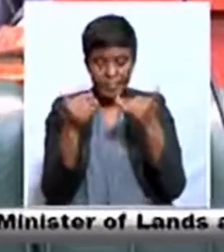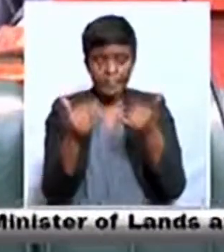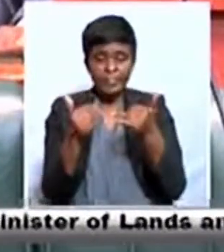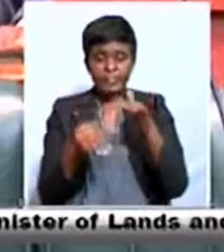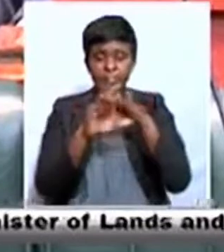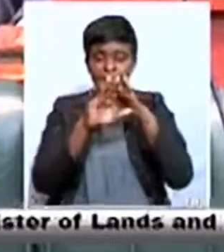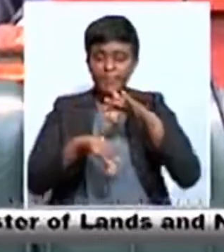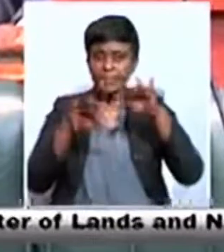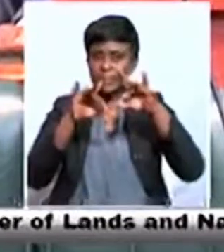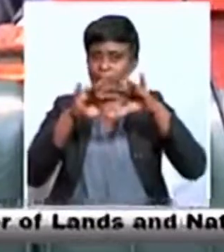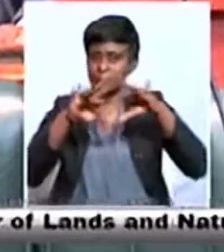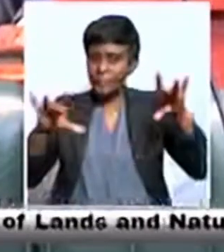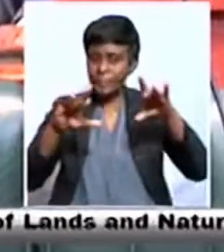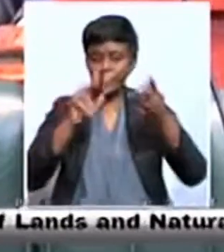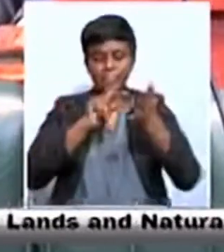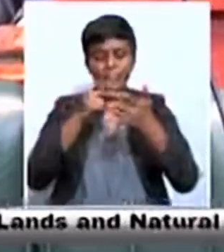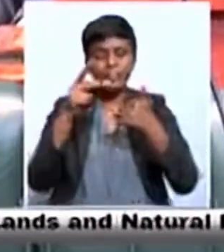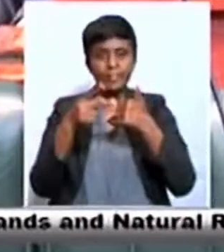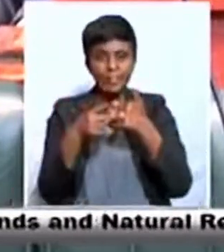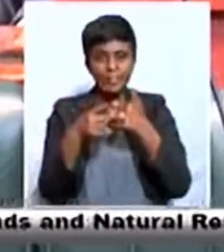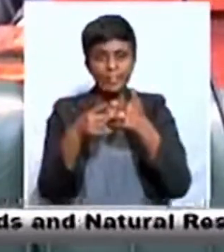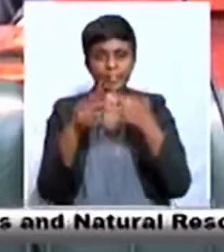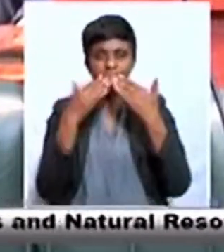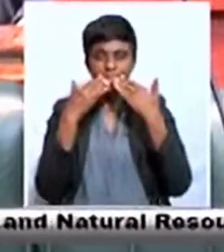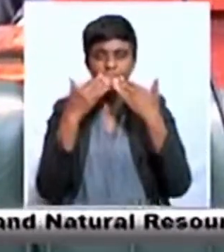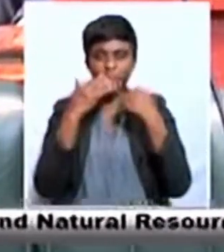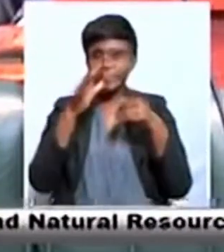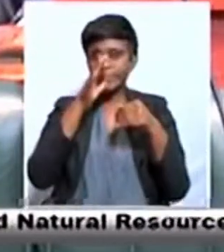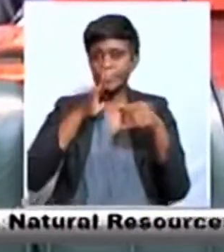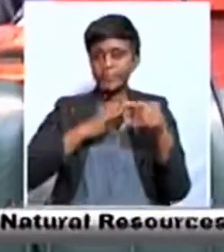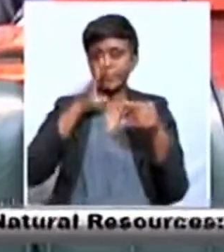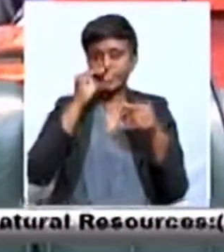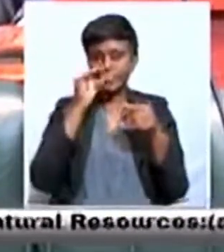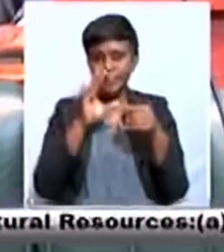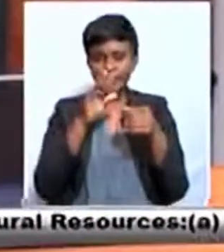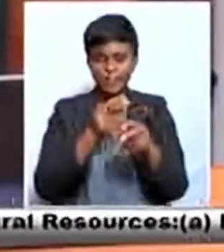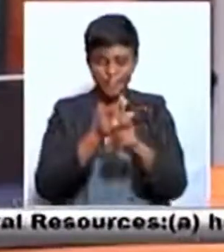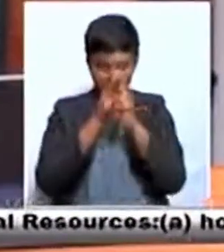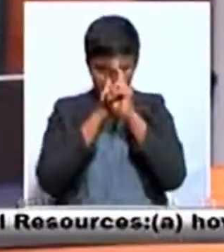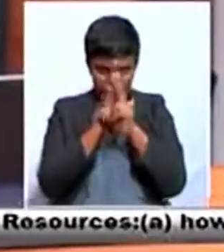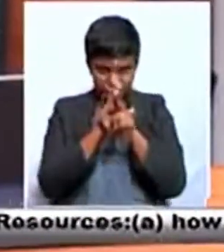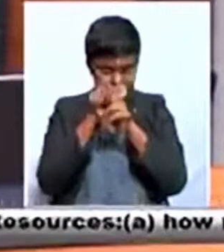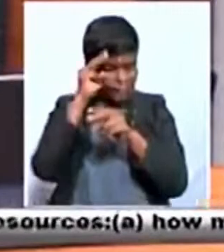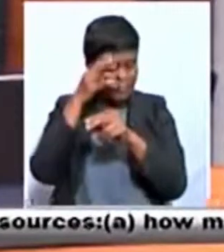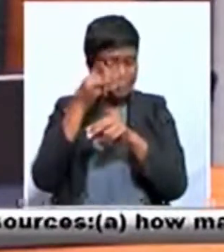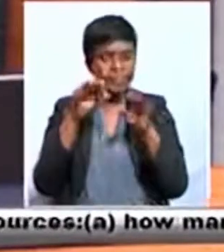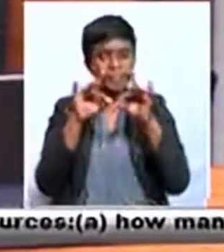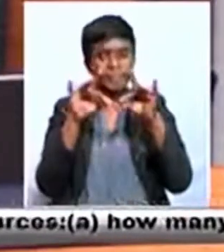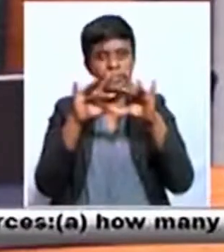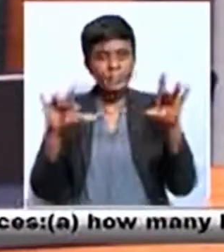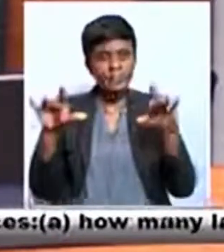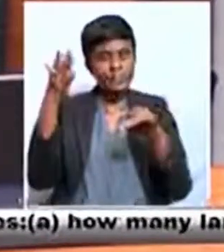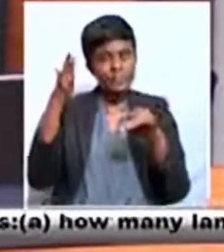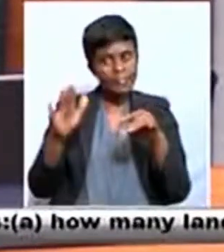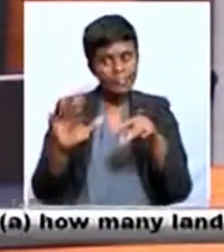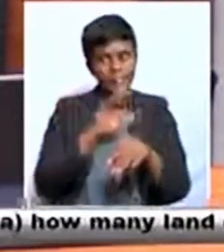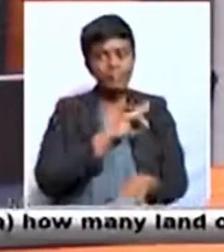land titling program. Thank you, Madam Speaker. The Honorable Minister of Lands and Natural